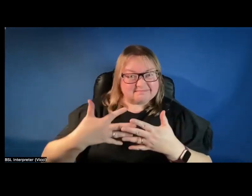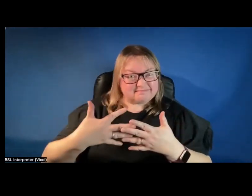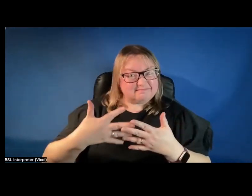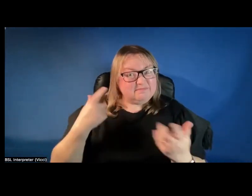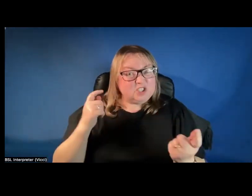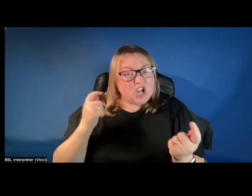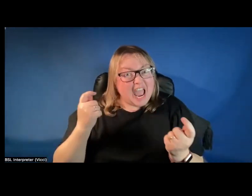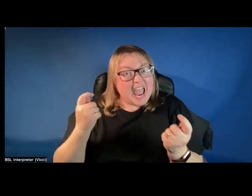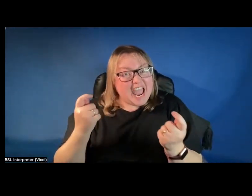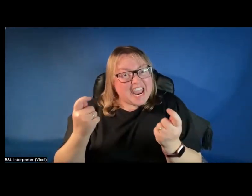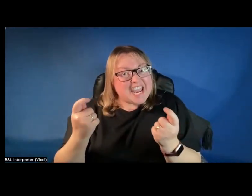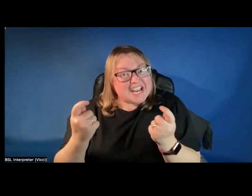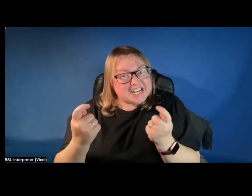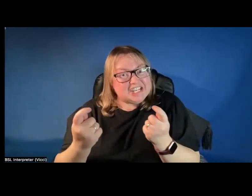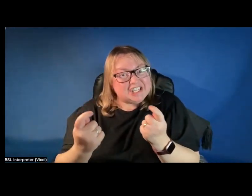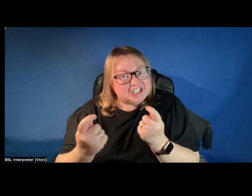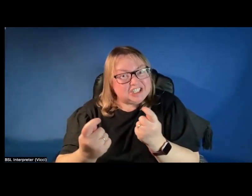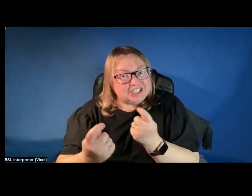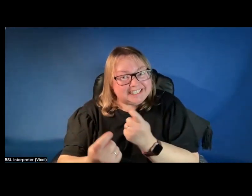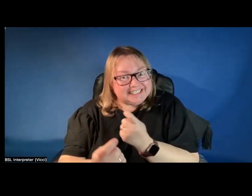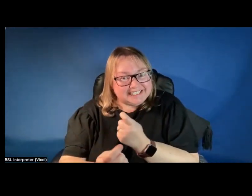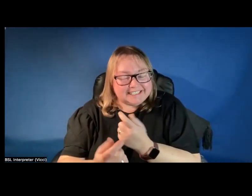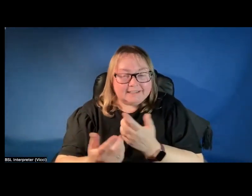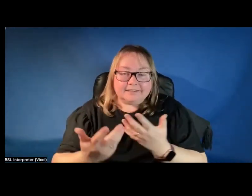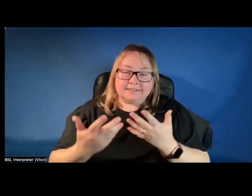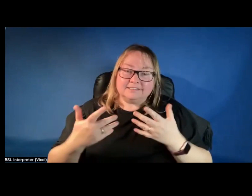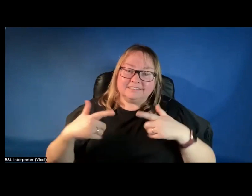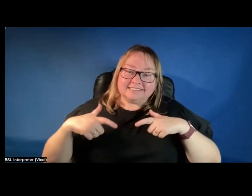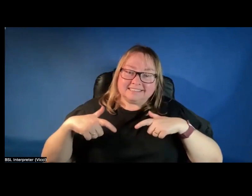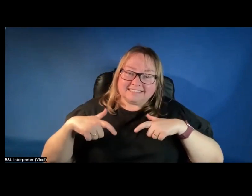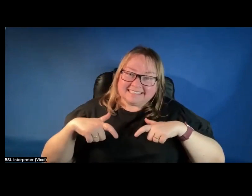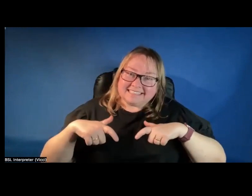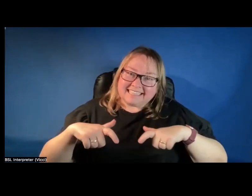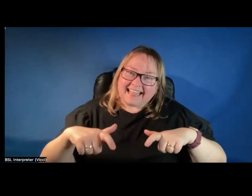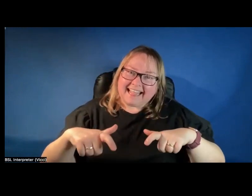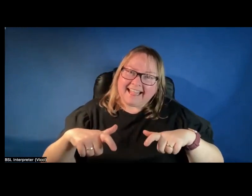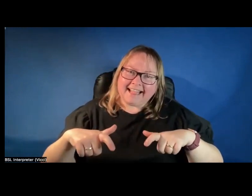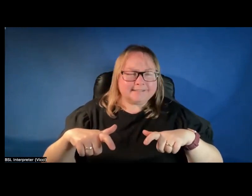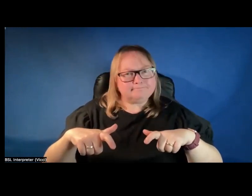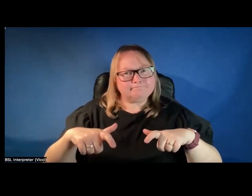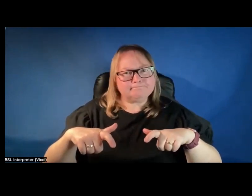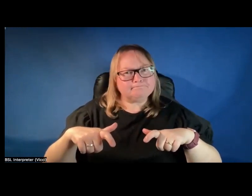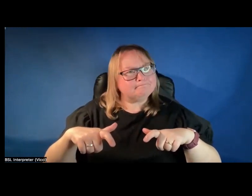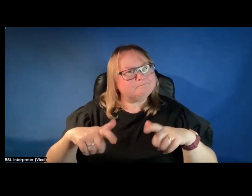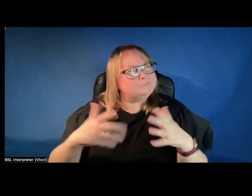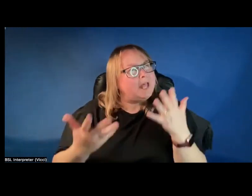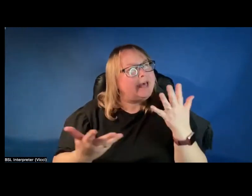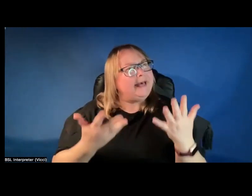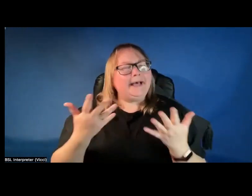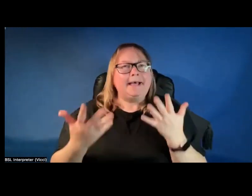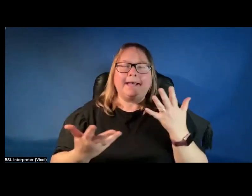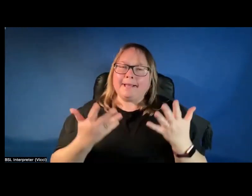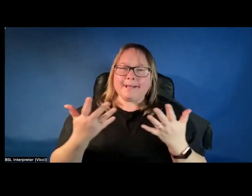then. We are continuing to live in a very sort of